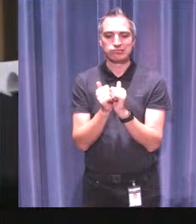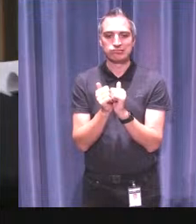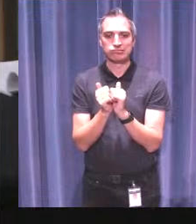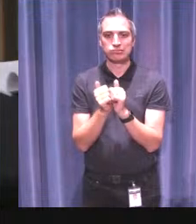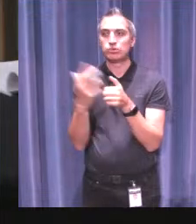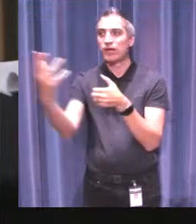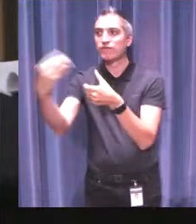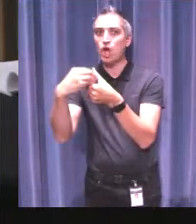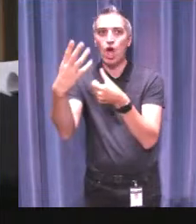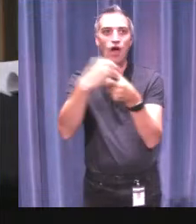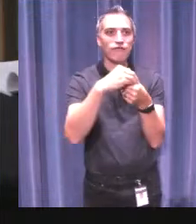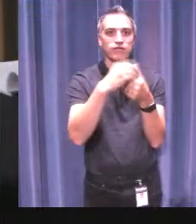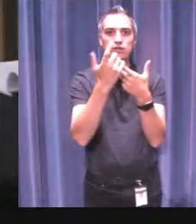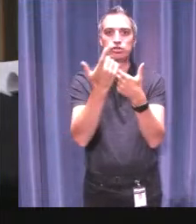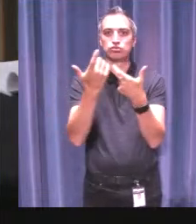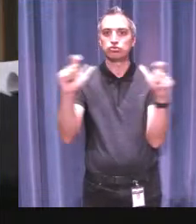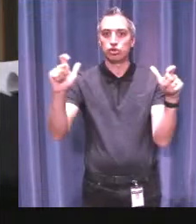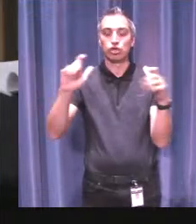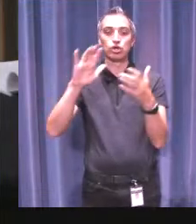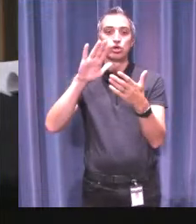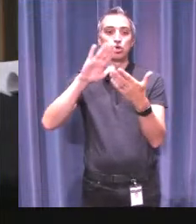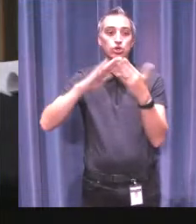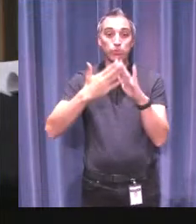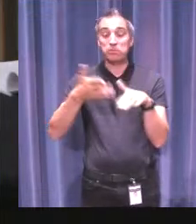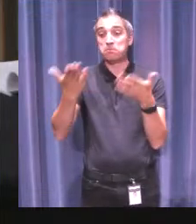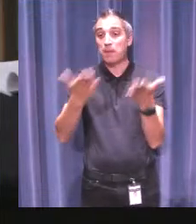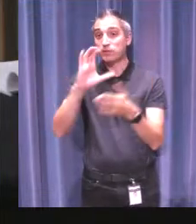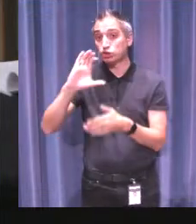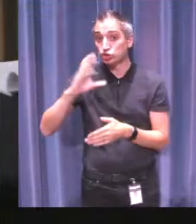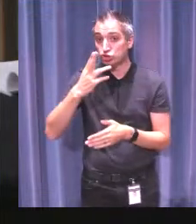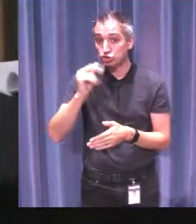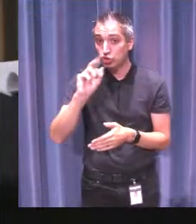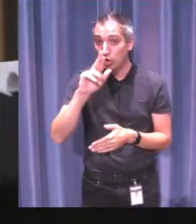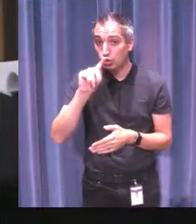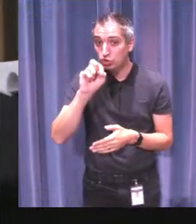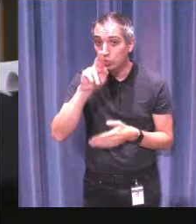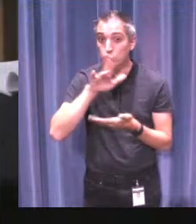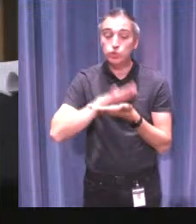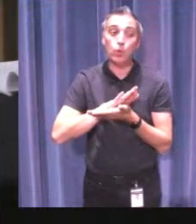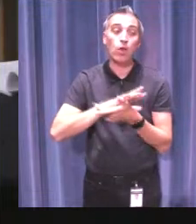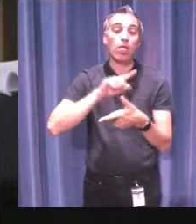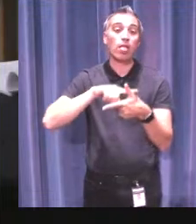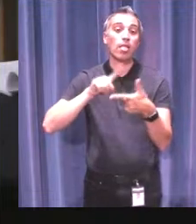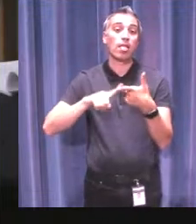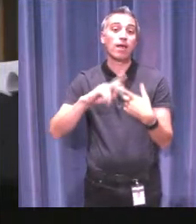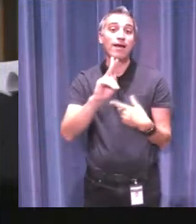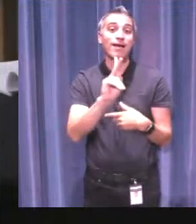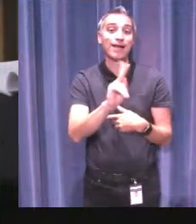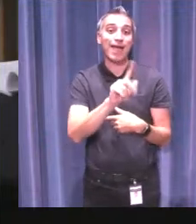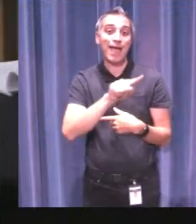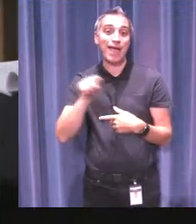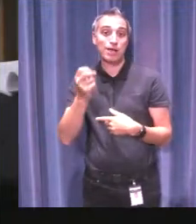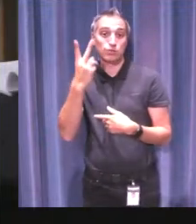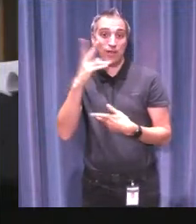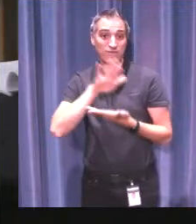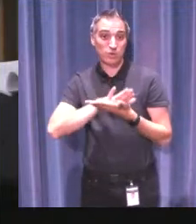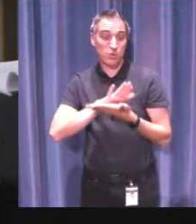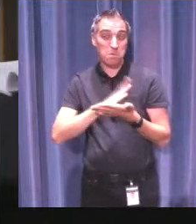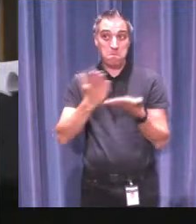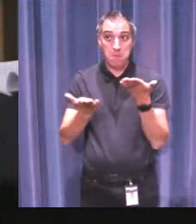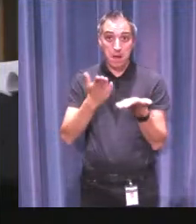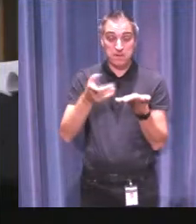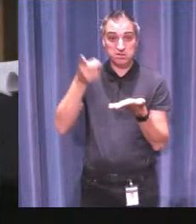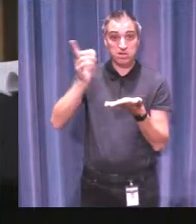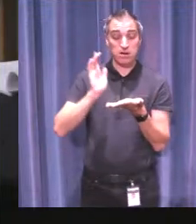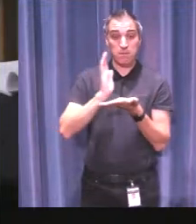community, whether it is charter schools or the K-12 locally, to see if there's a portion